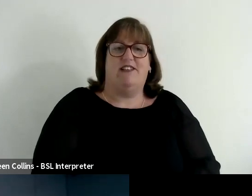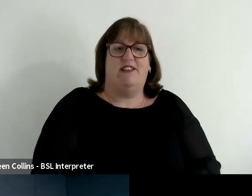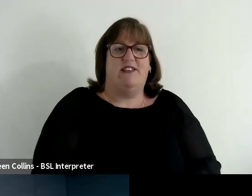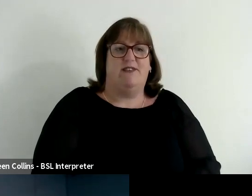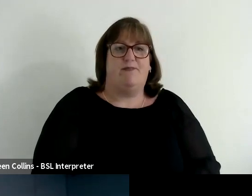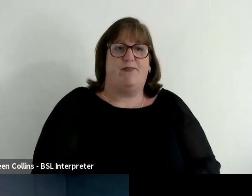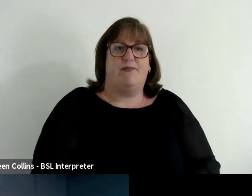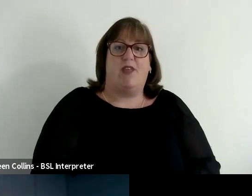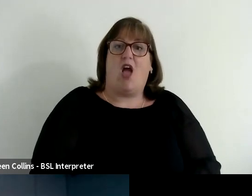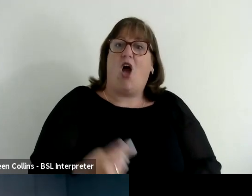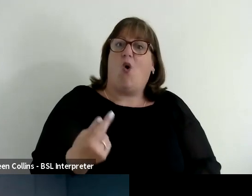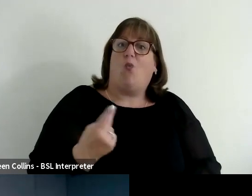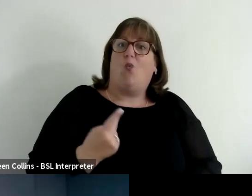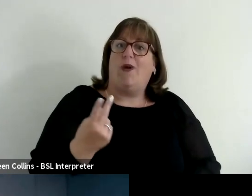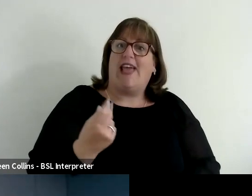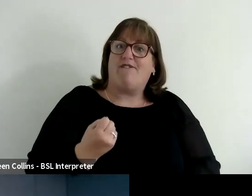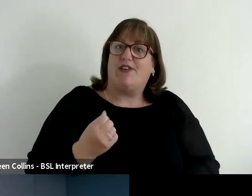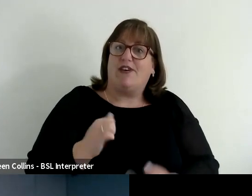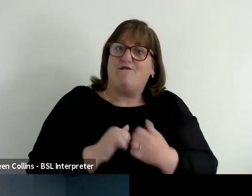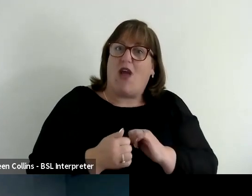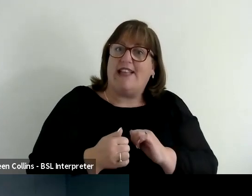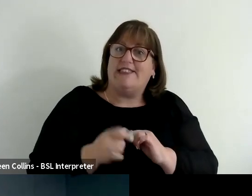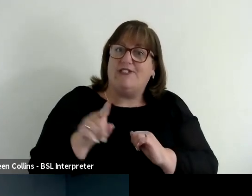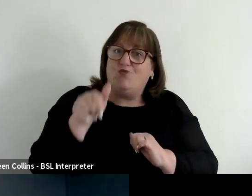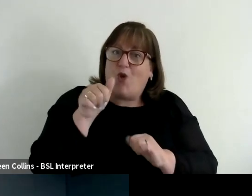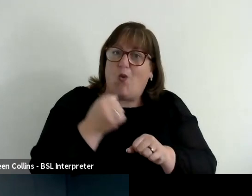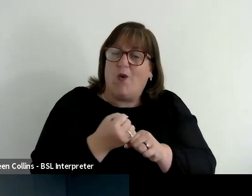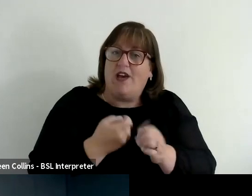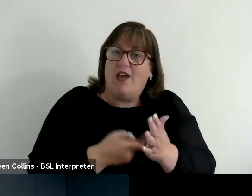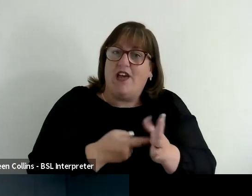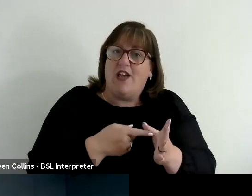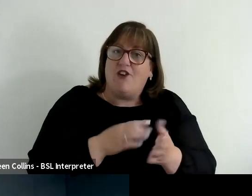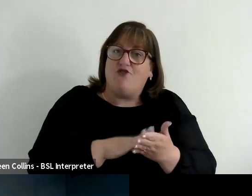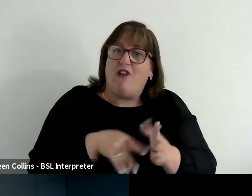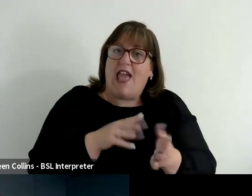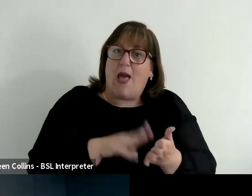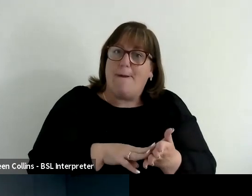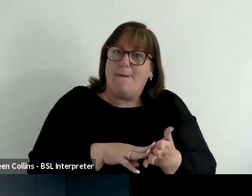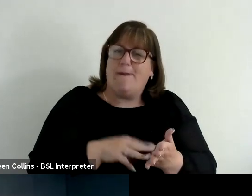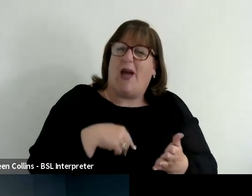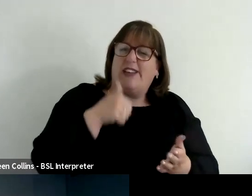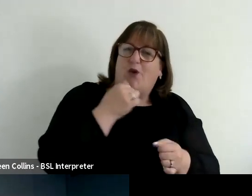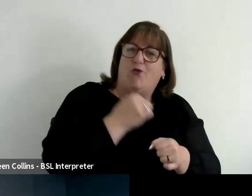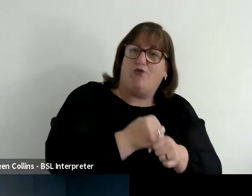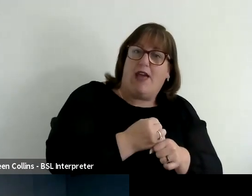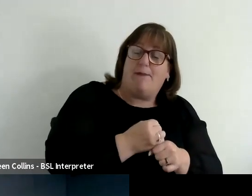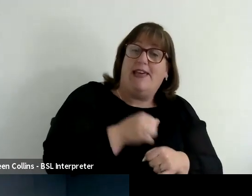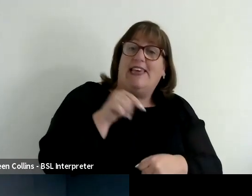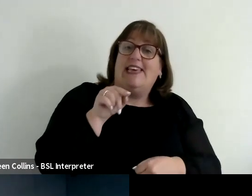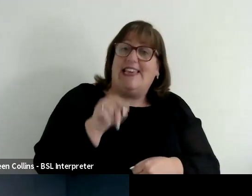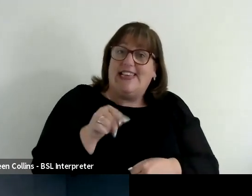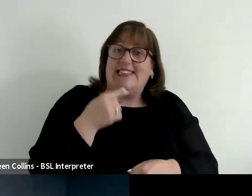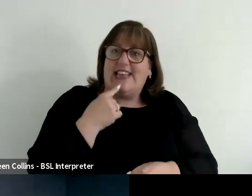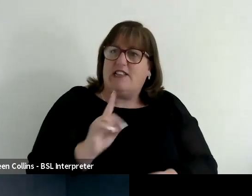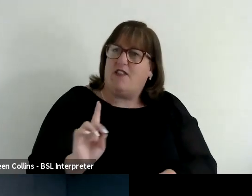Graham, and he said to me when he worked for Channel 4, is that it's the first time I haven't felt like the odd one out, because it's so diverse here